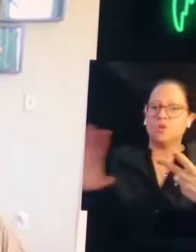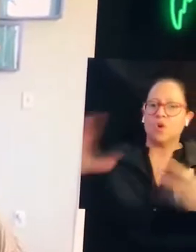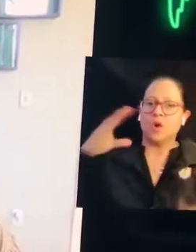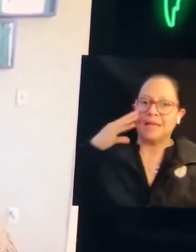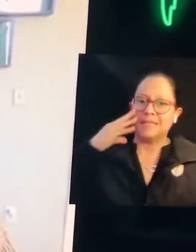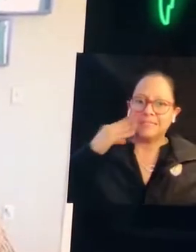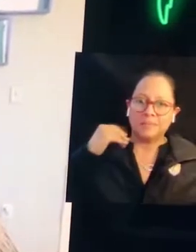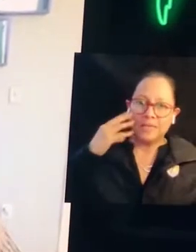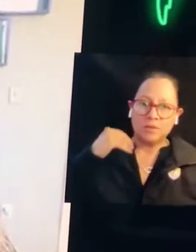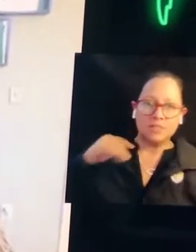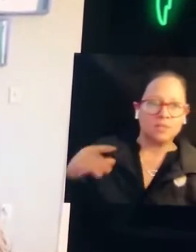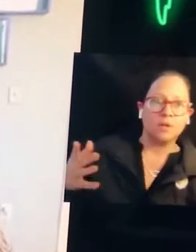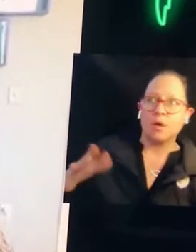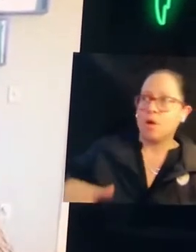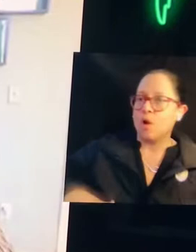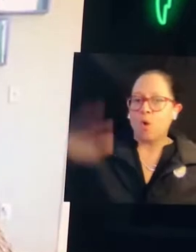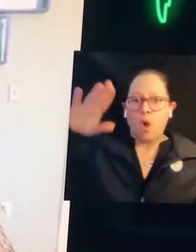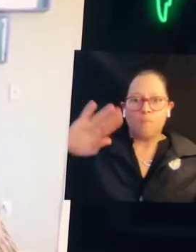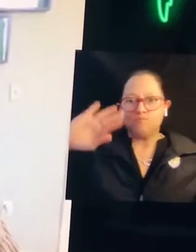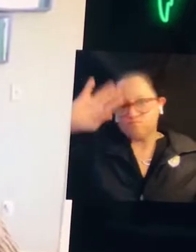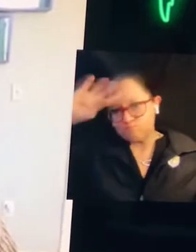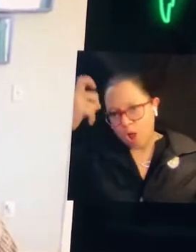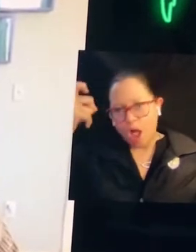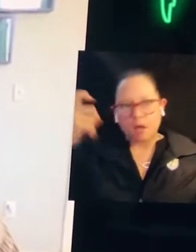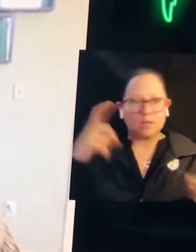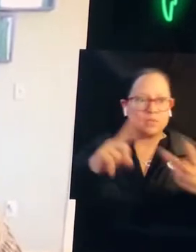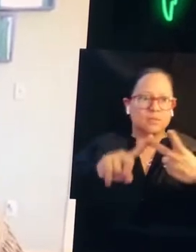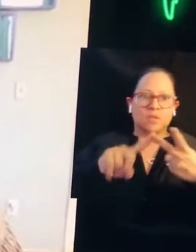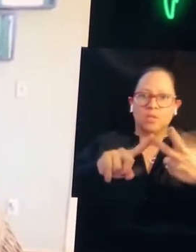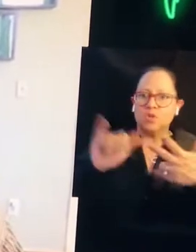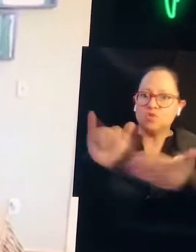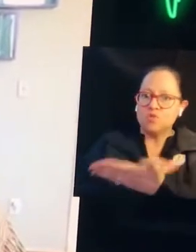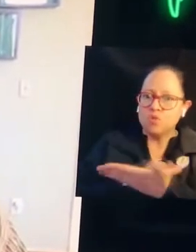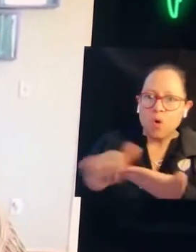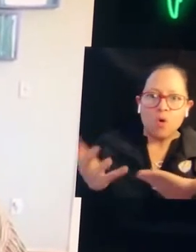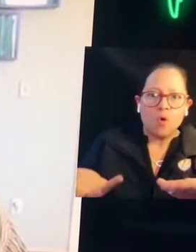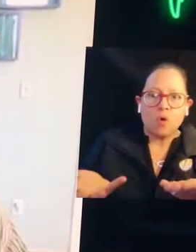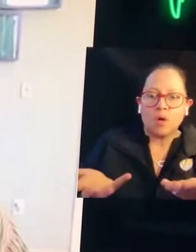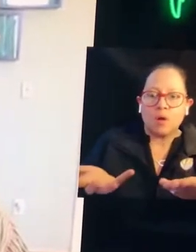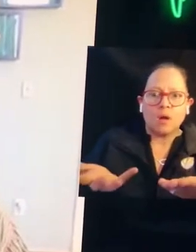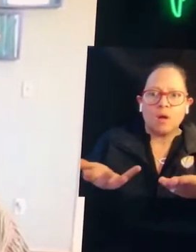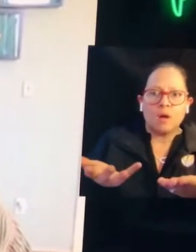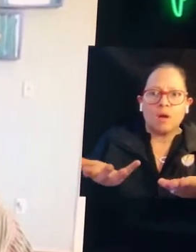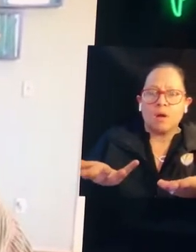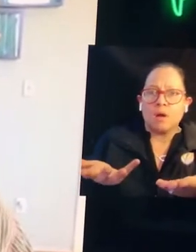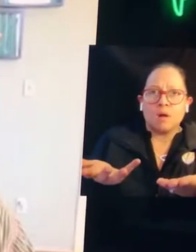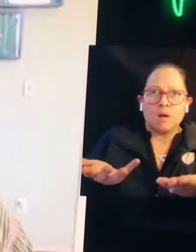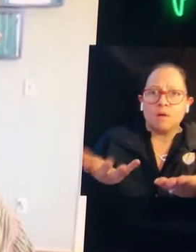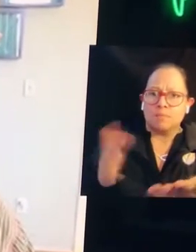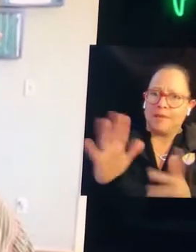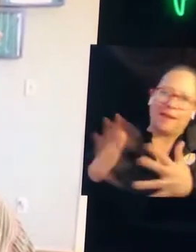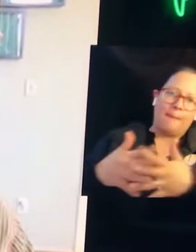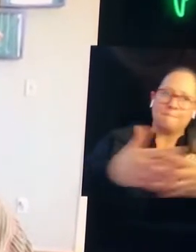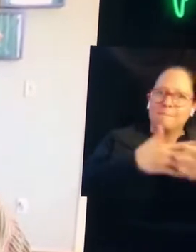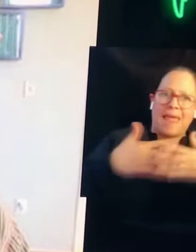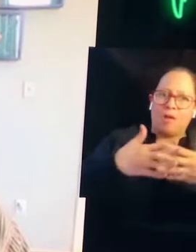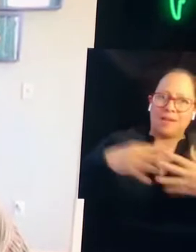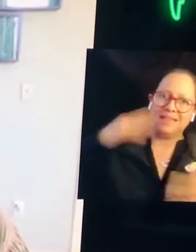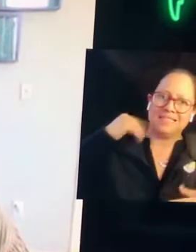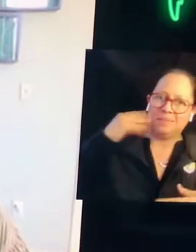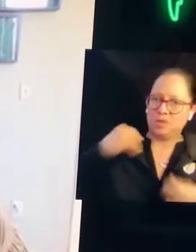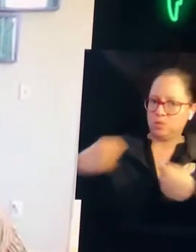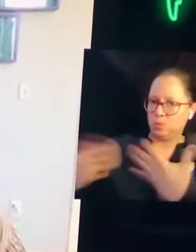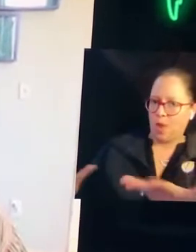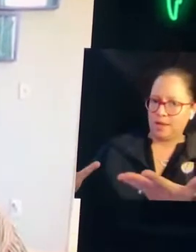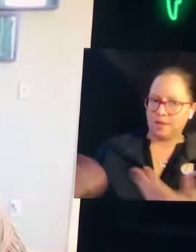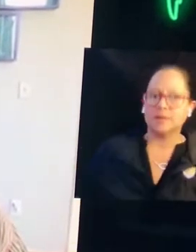growing up in the Bronx, being born in New York, but being American first and foremost. So that was the